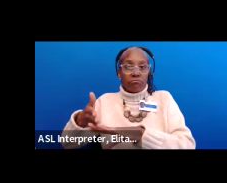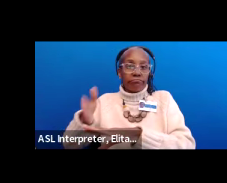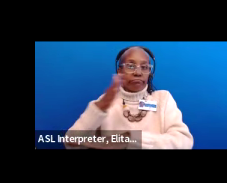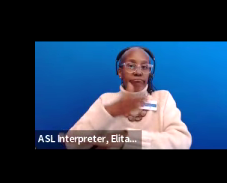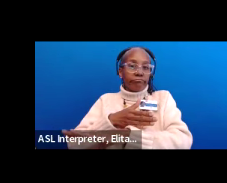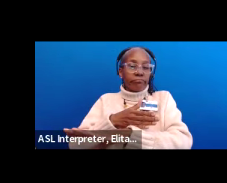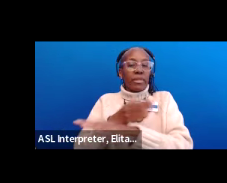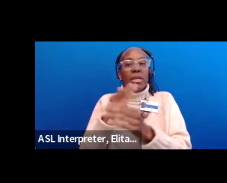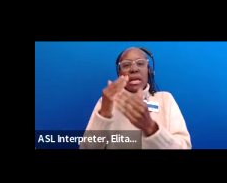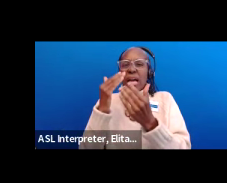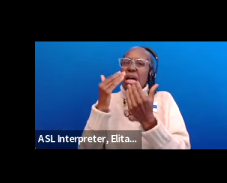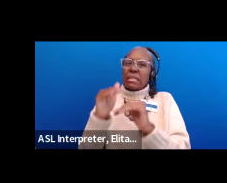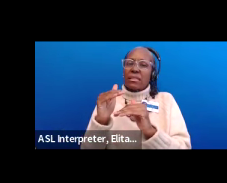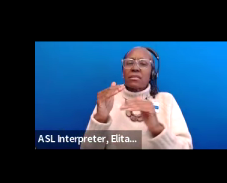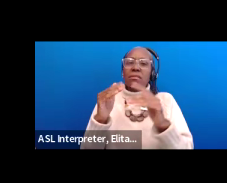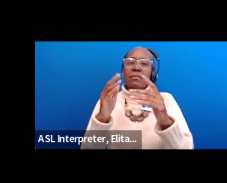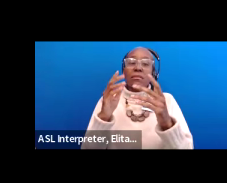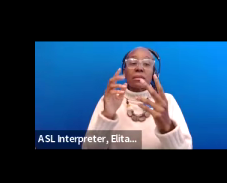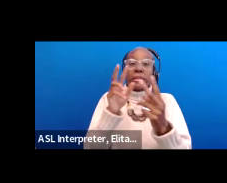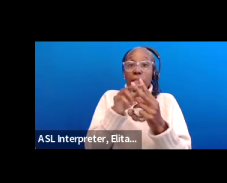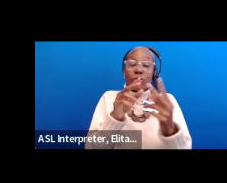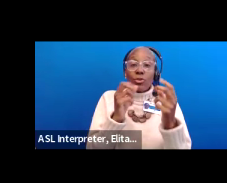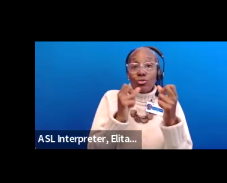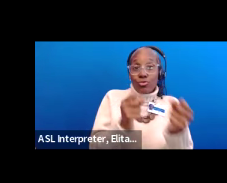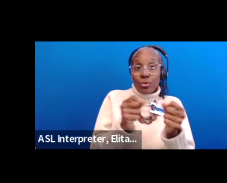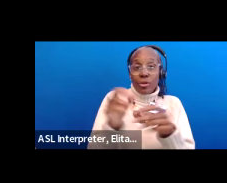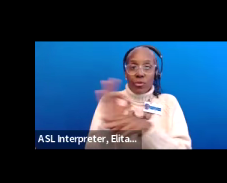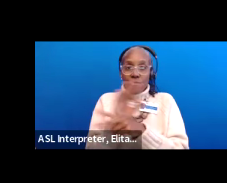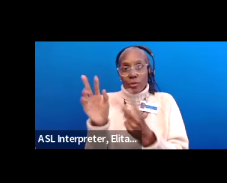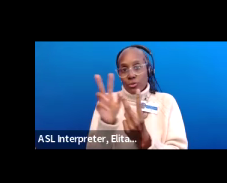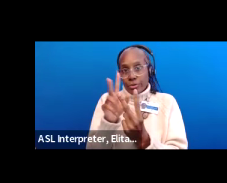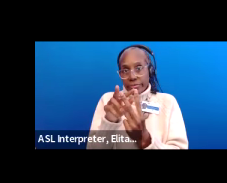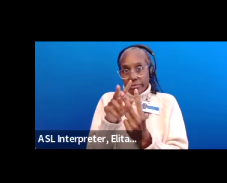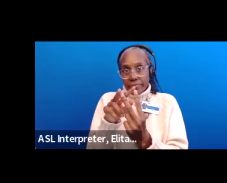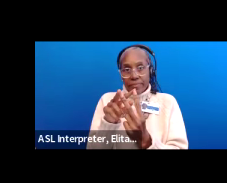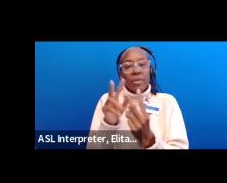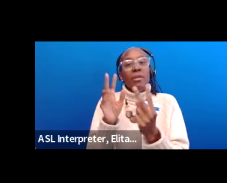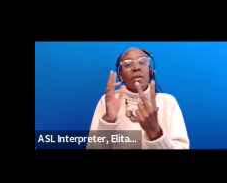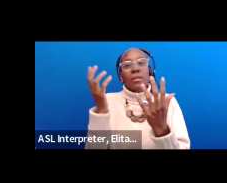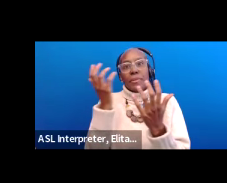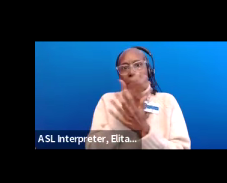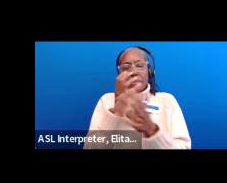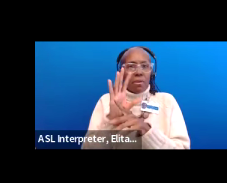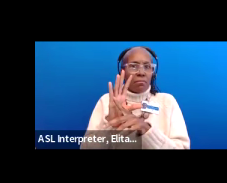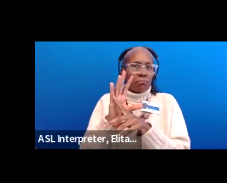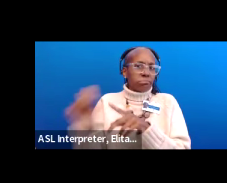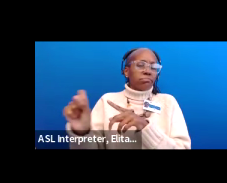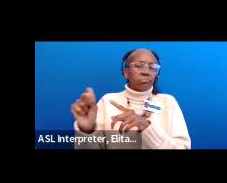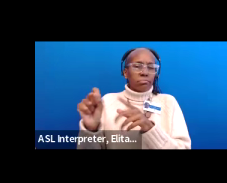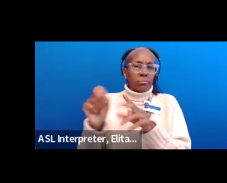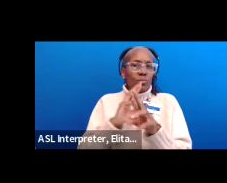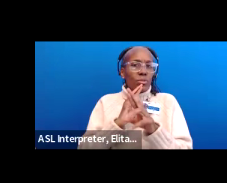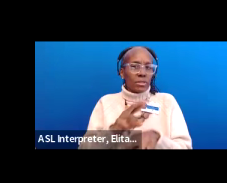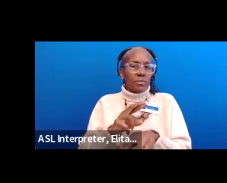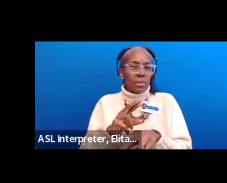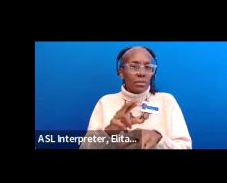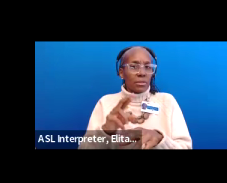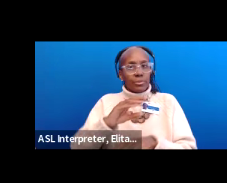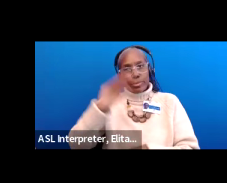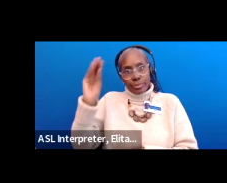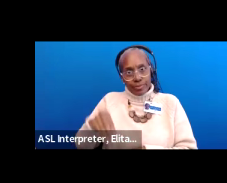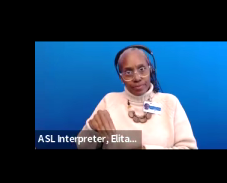at least a measure of strength or a measure of function. And I think that's an incredibly high responder rate.